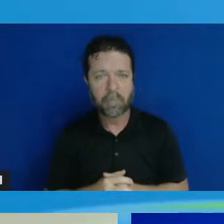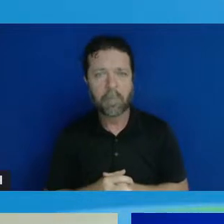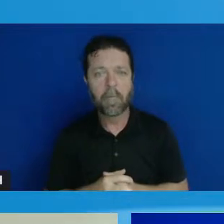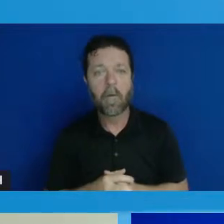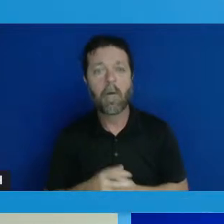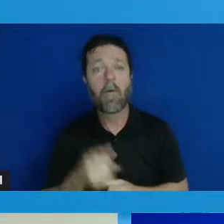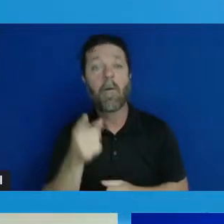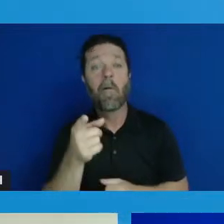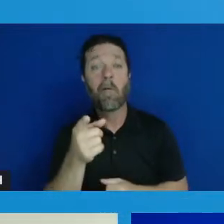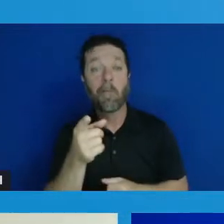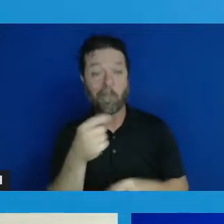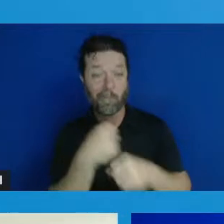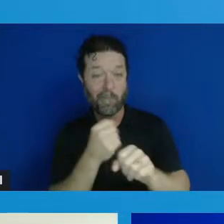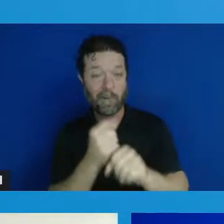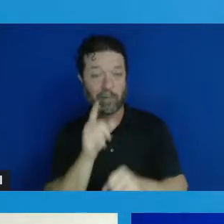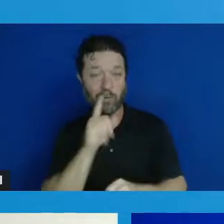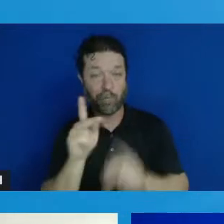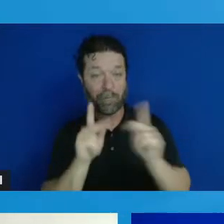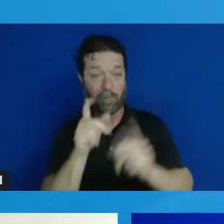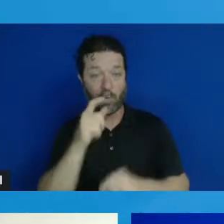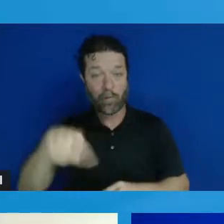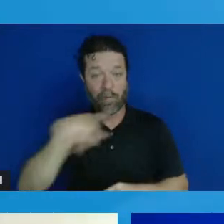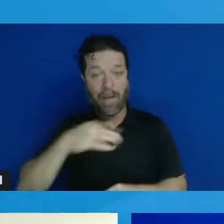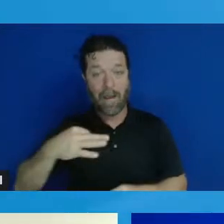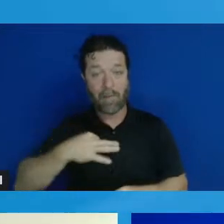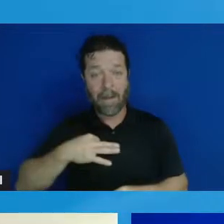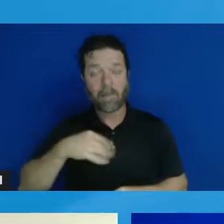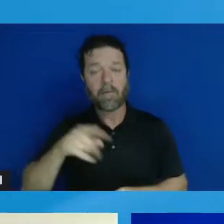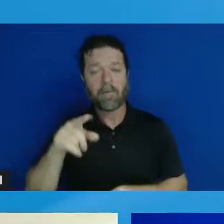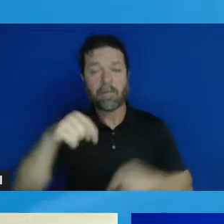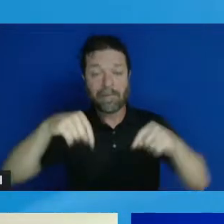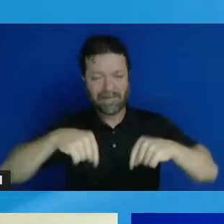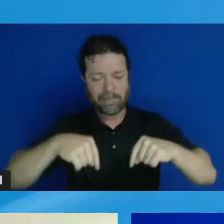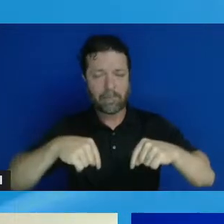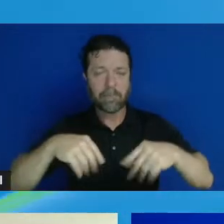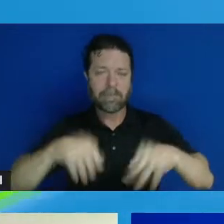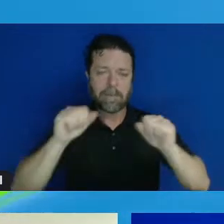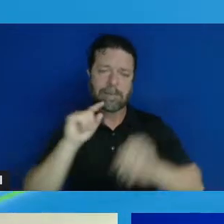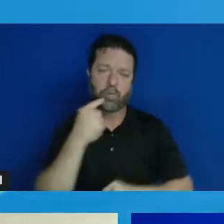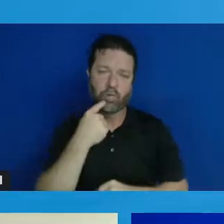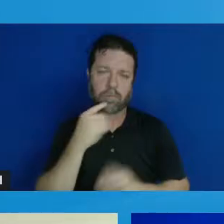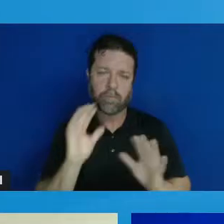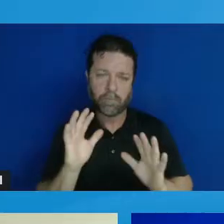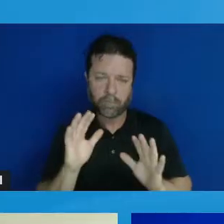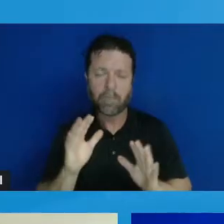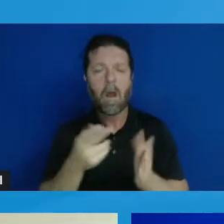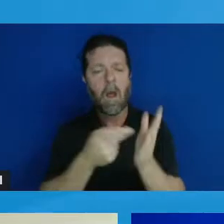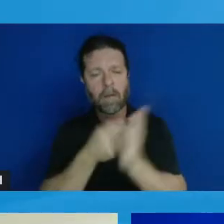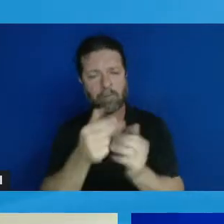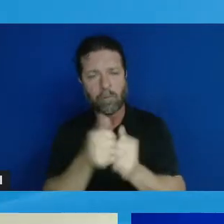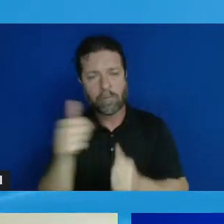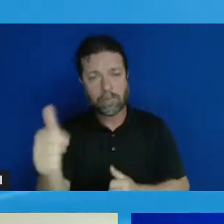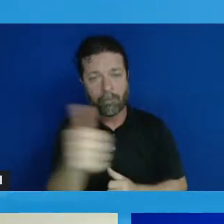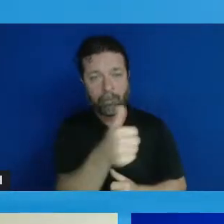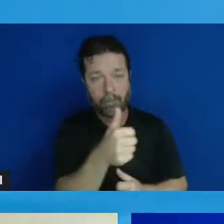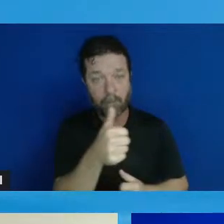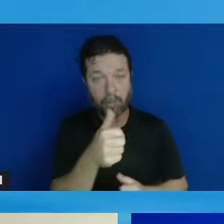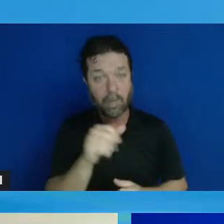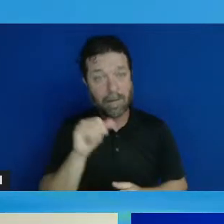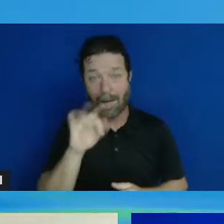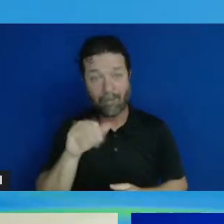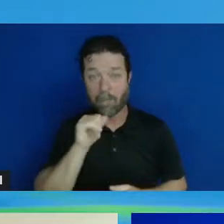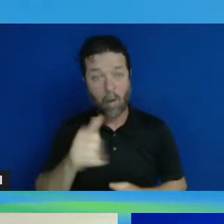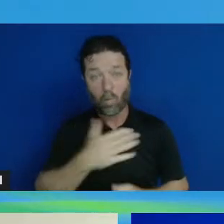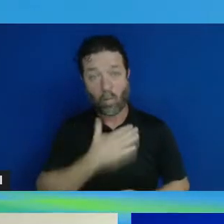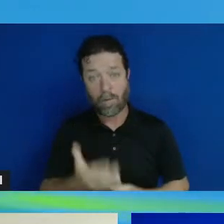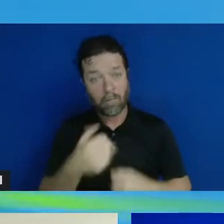themselves. If it's a change that maybe they're not willing to make, just be honest. I think